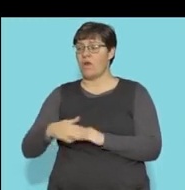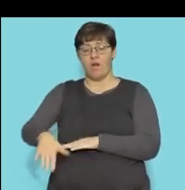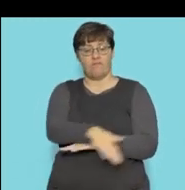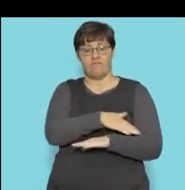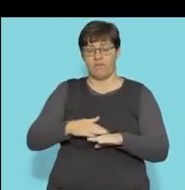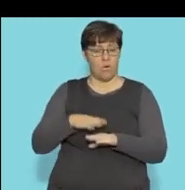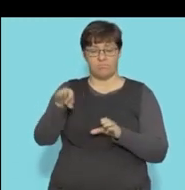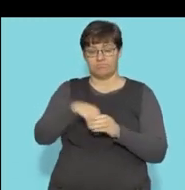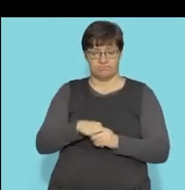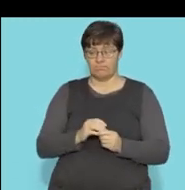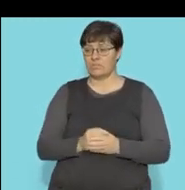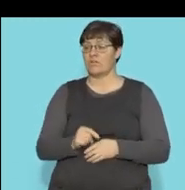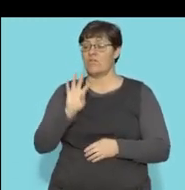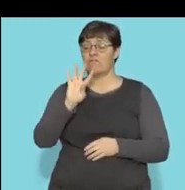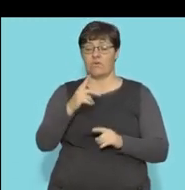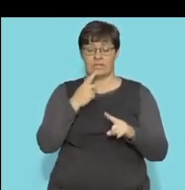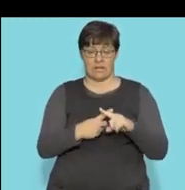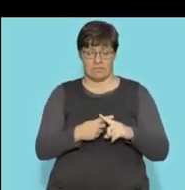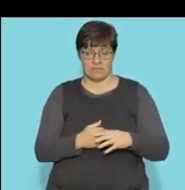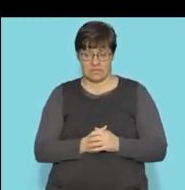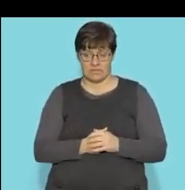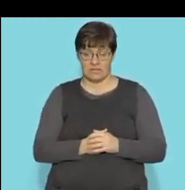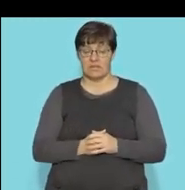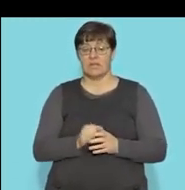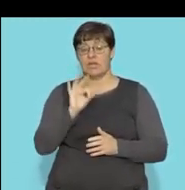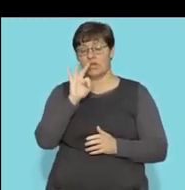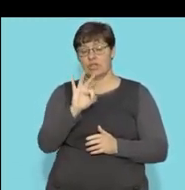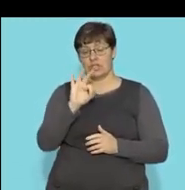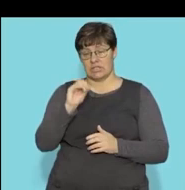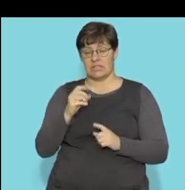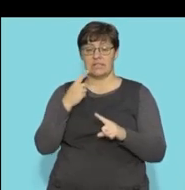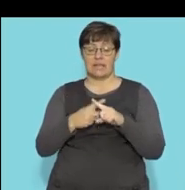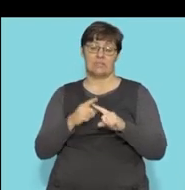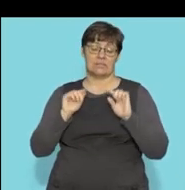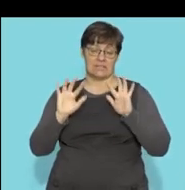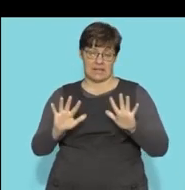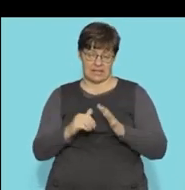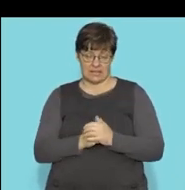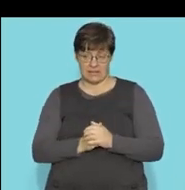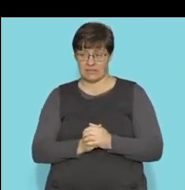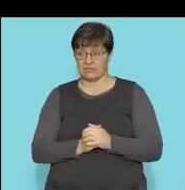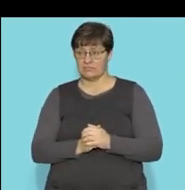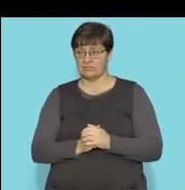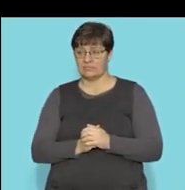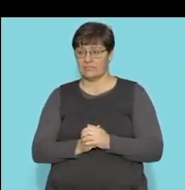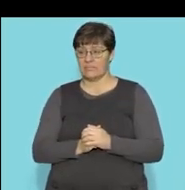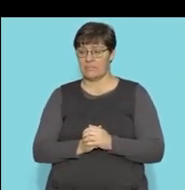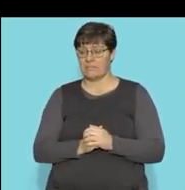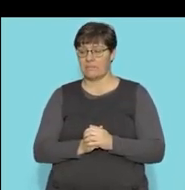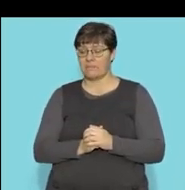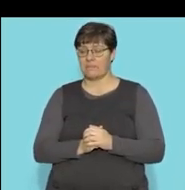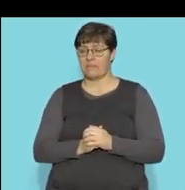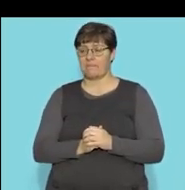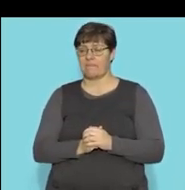not including the floor. So we're going to add 4 times 30 times 10, because those are the